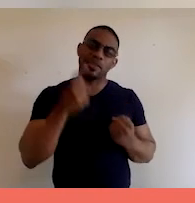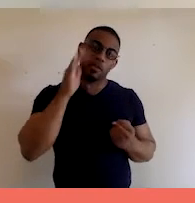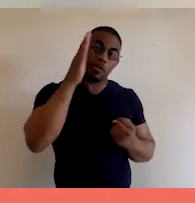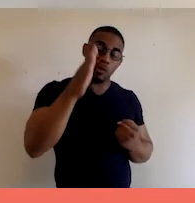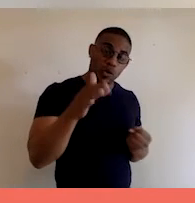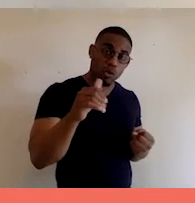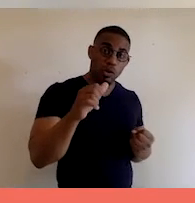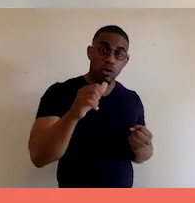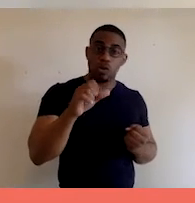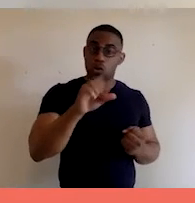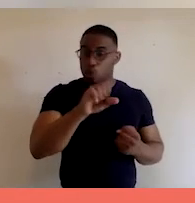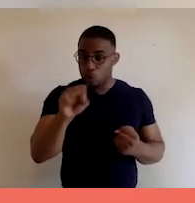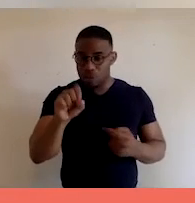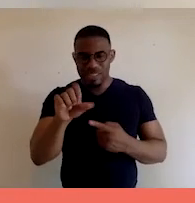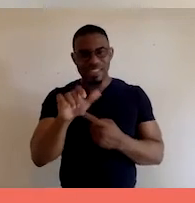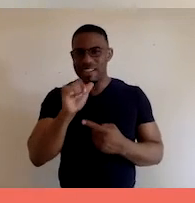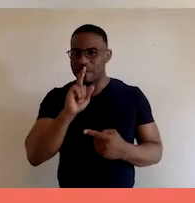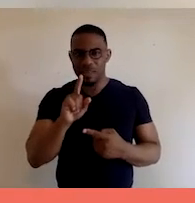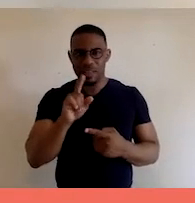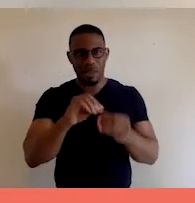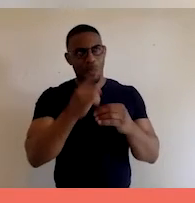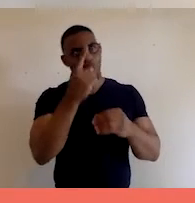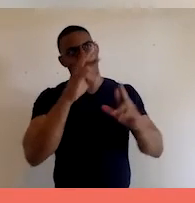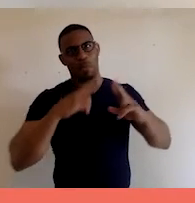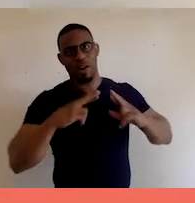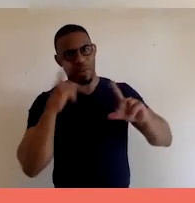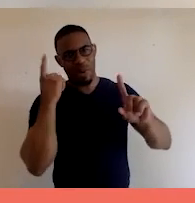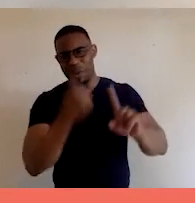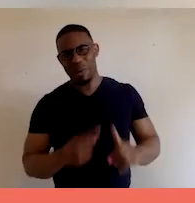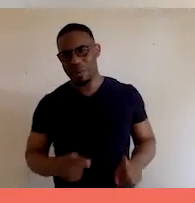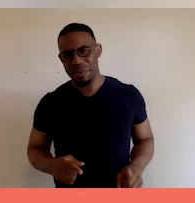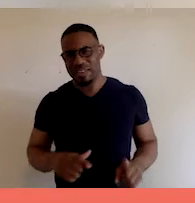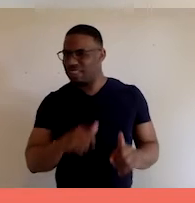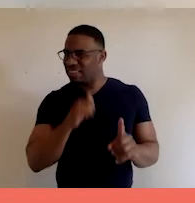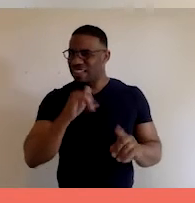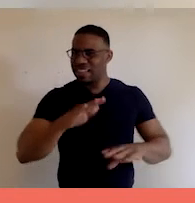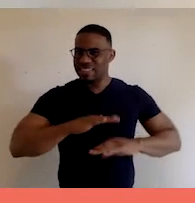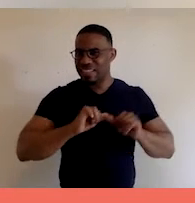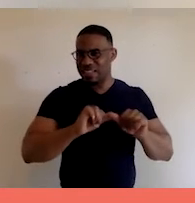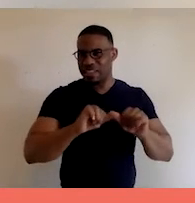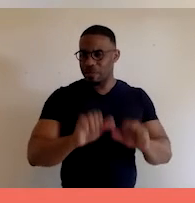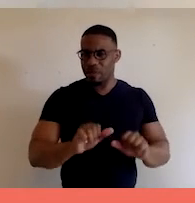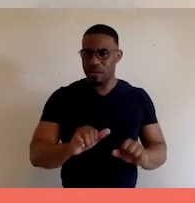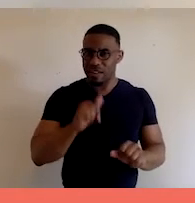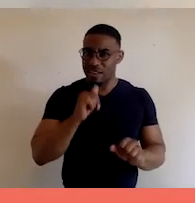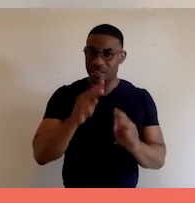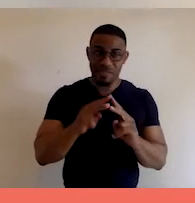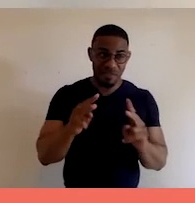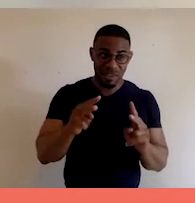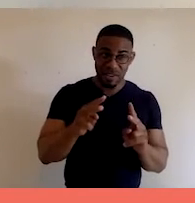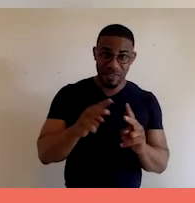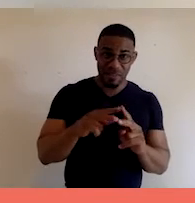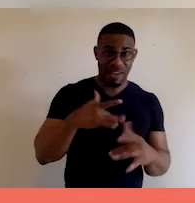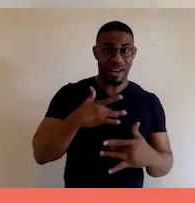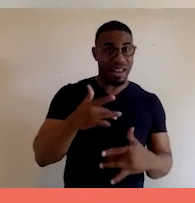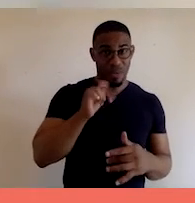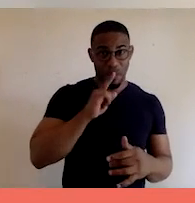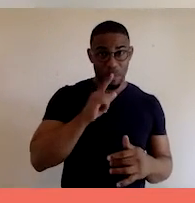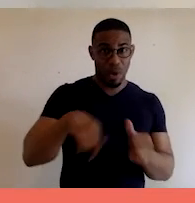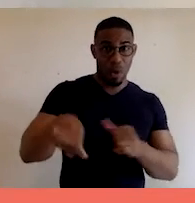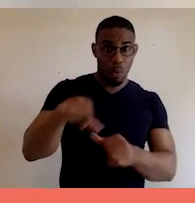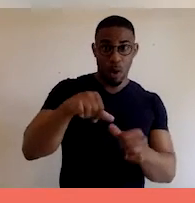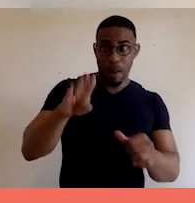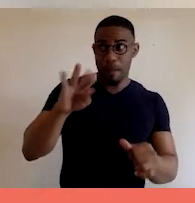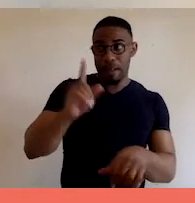future. Social Security should not be the number one retirement goal. It is not sustainable. It's very likely it won't be